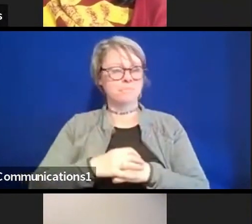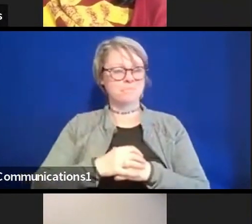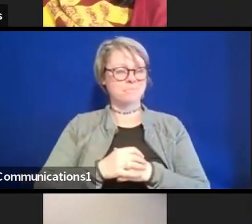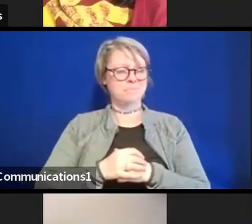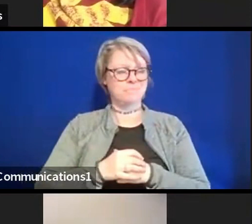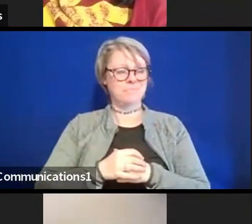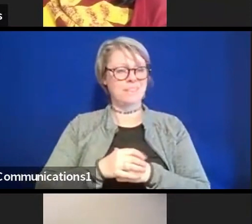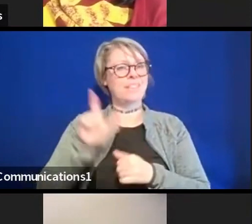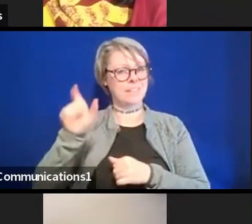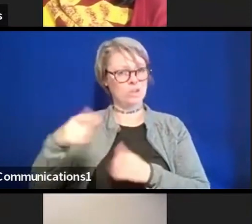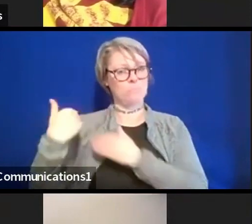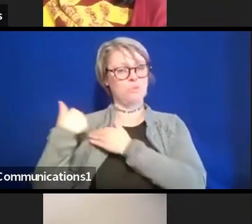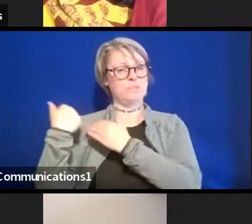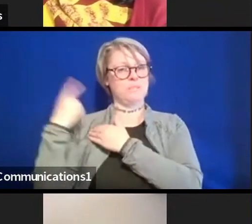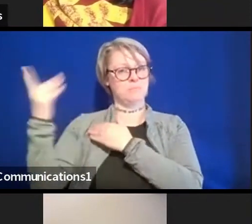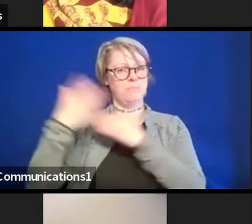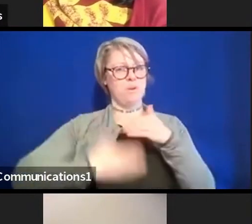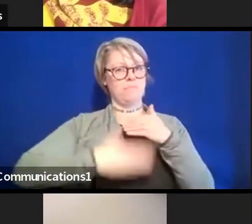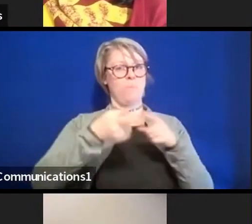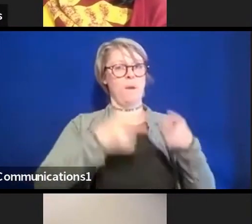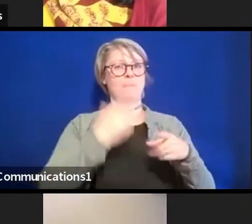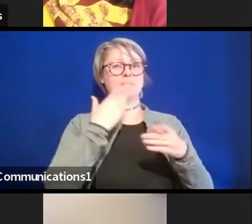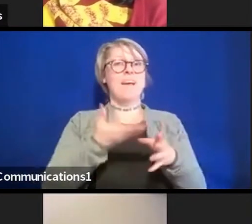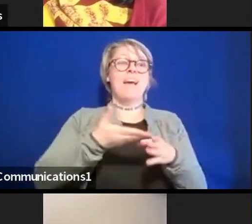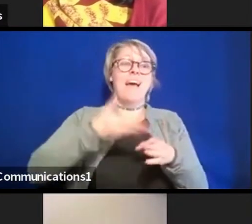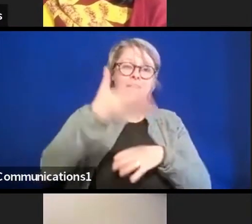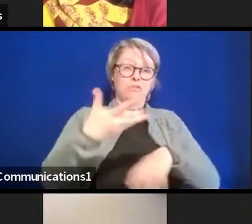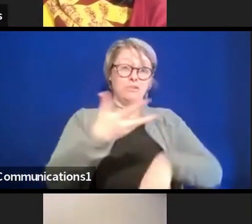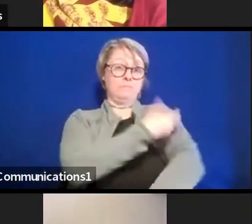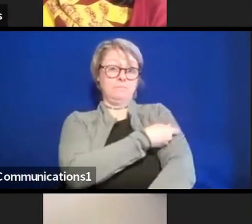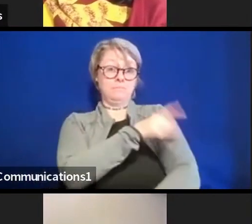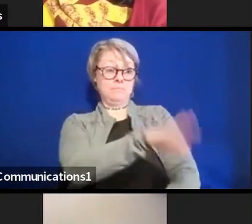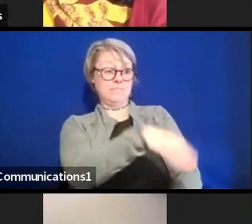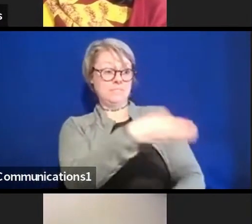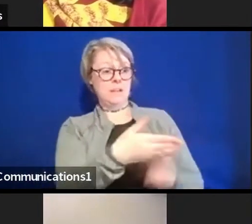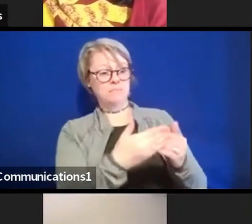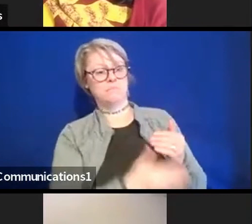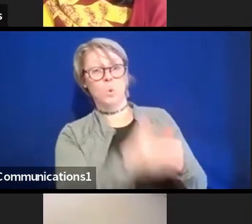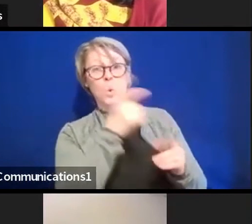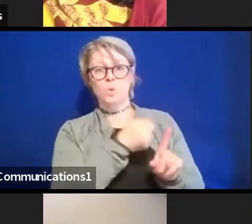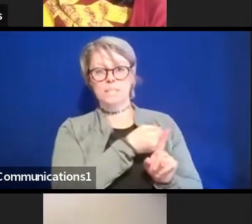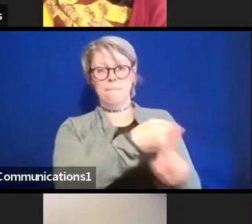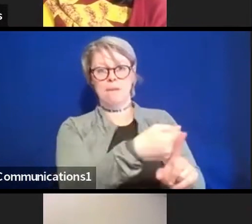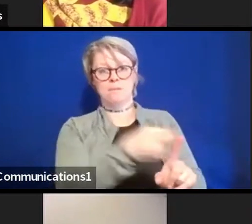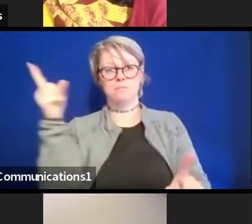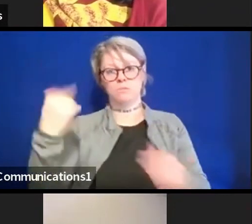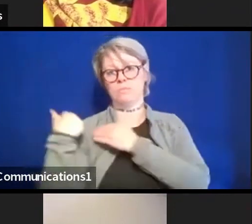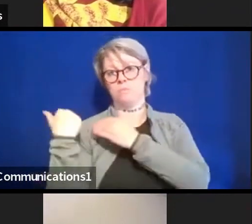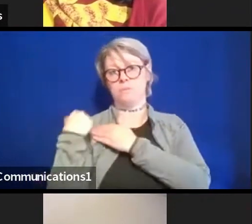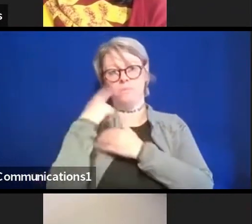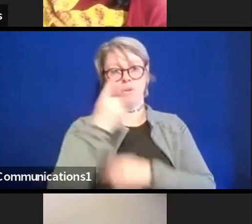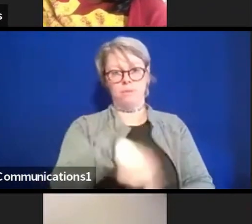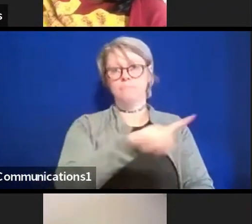should be held responsible for the after effects and the continued domino effects if they continue to do this. That's the way I see it. Right.